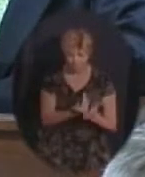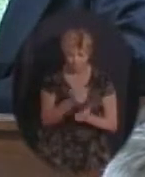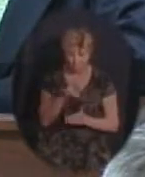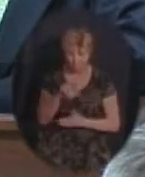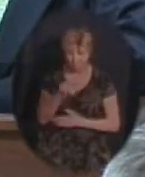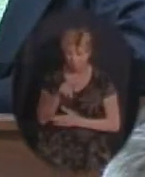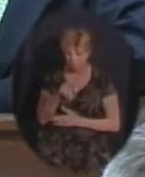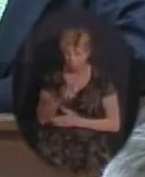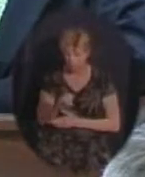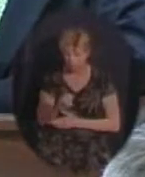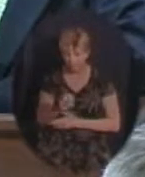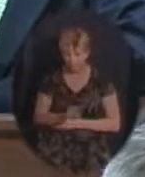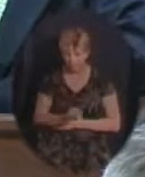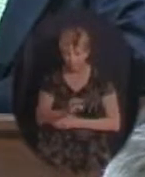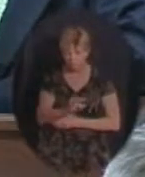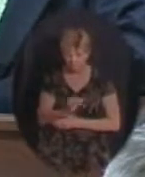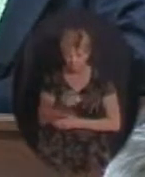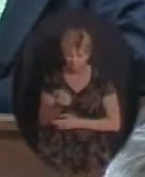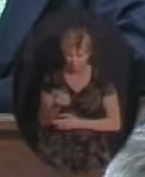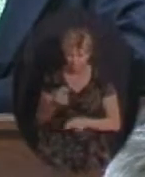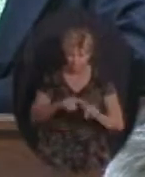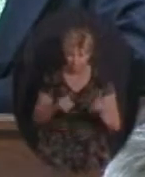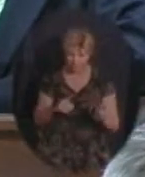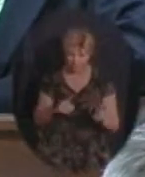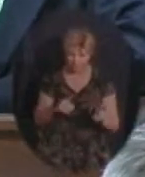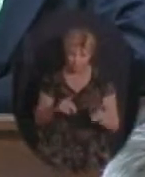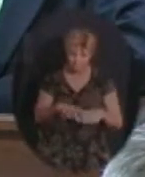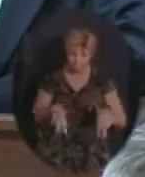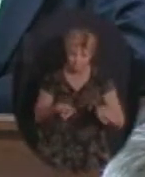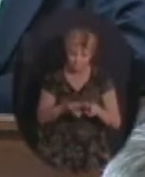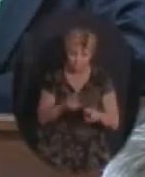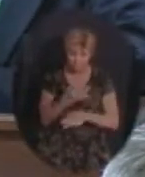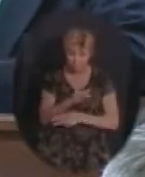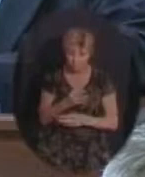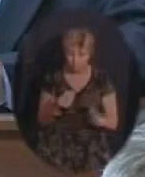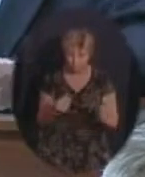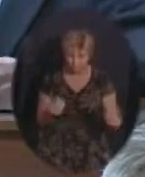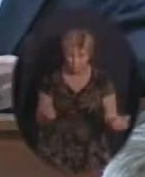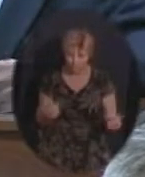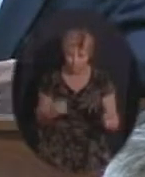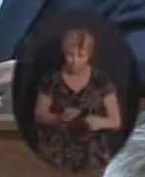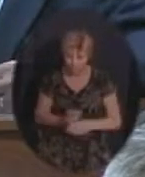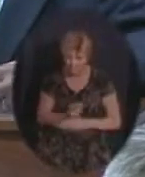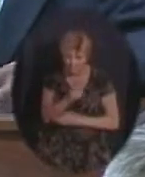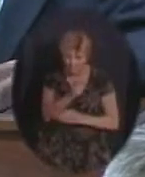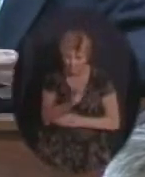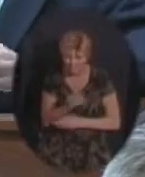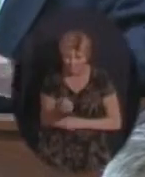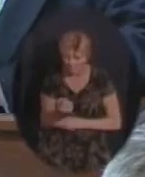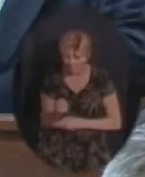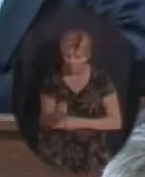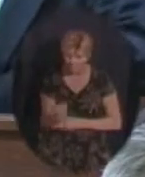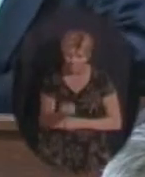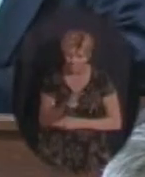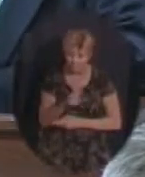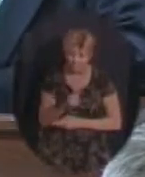course, the values of the district property has gone up close to $450 million worth of property.